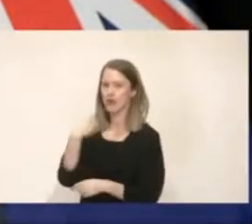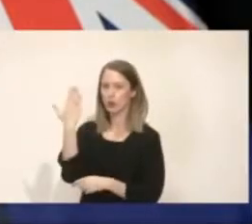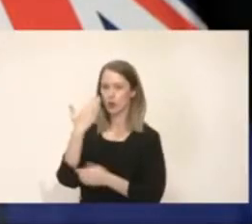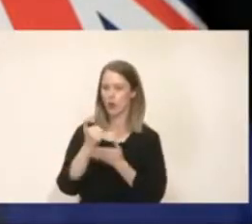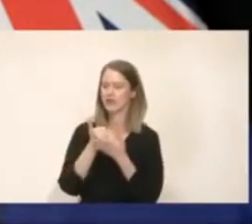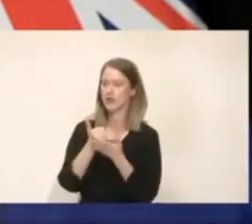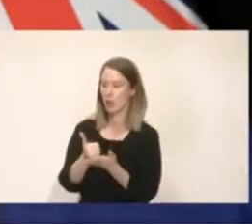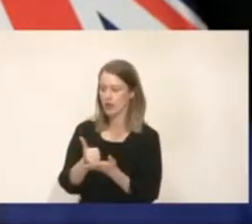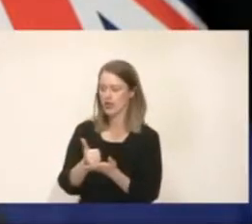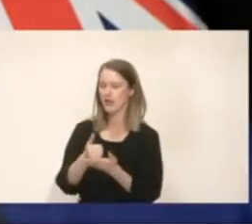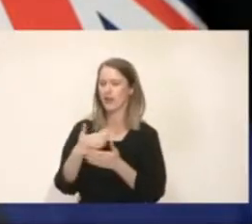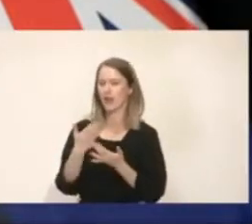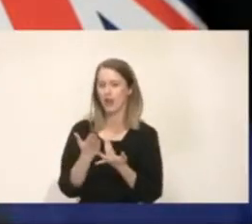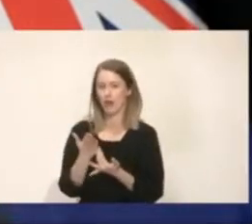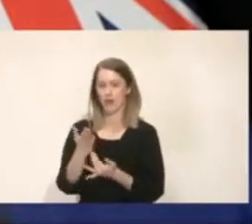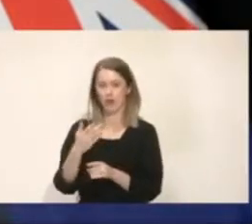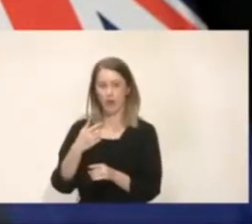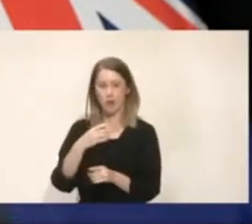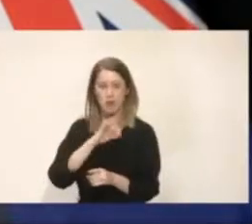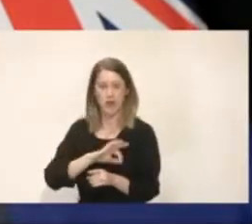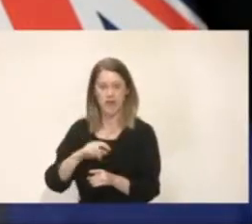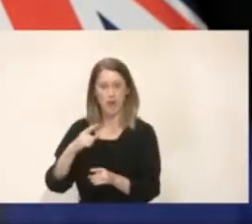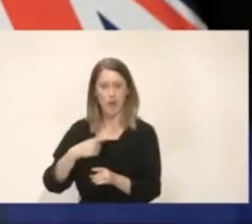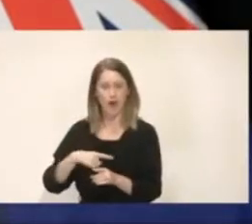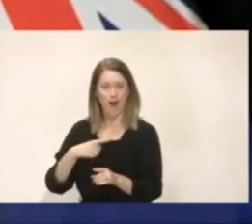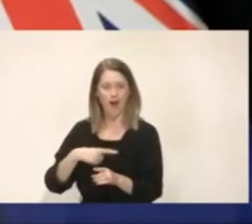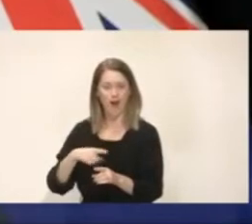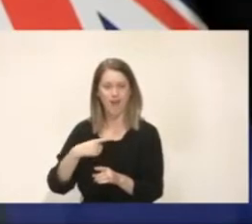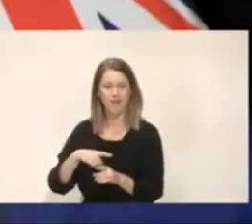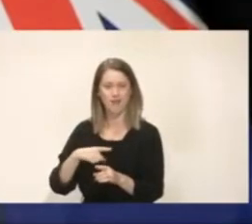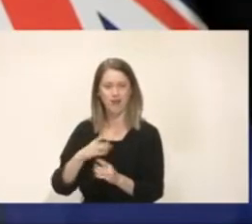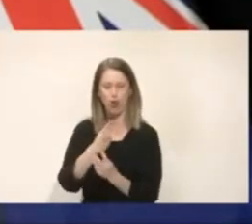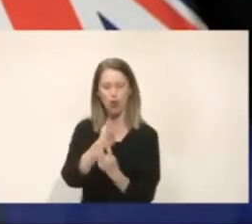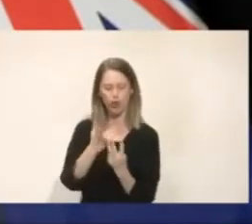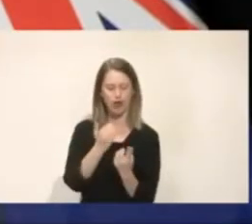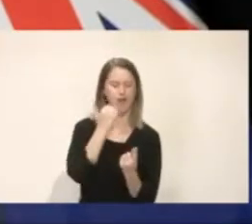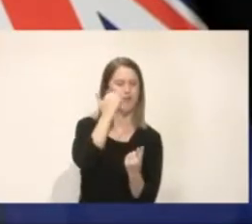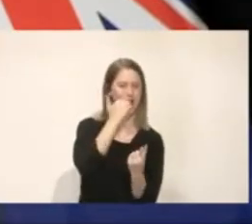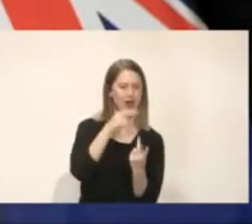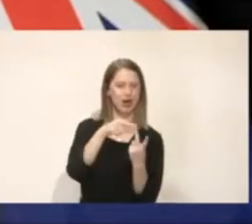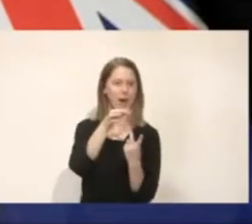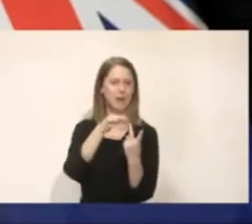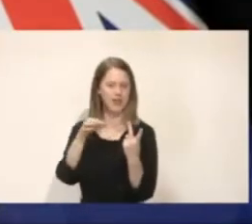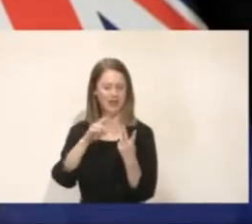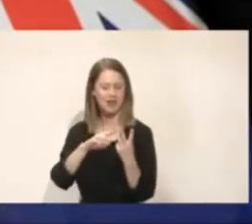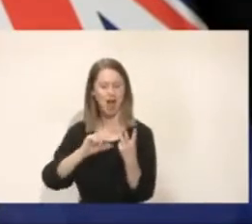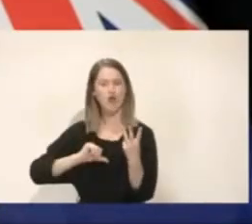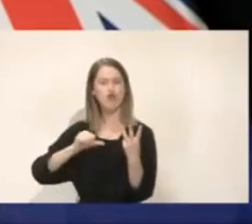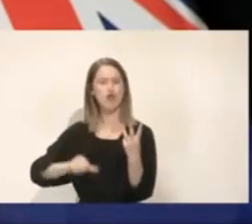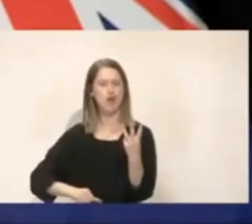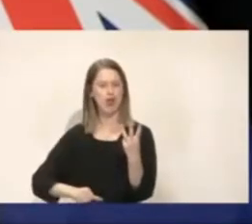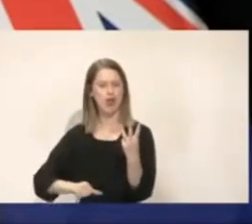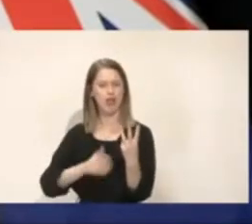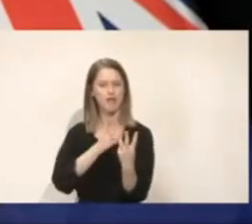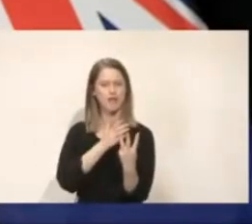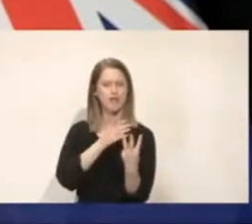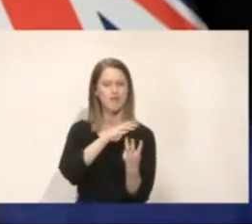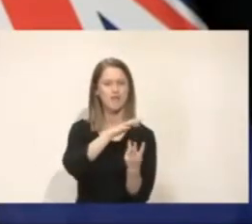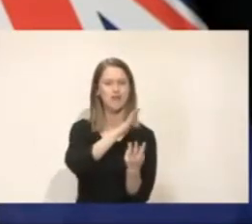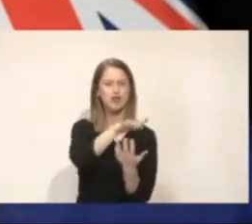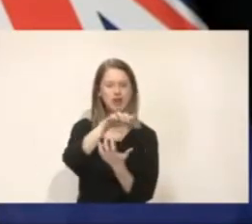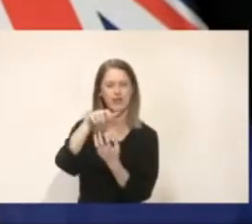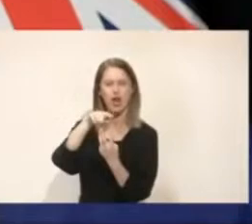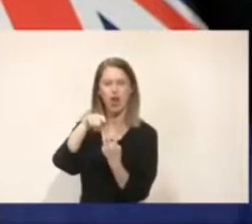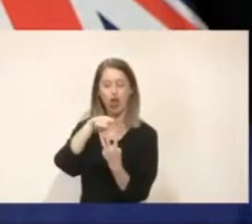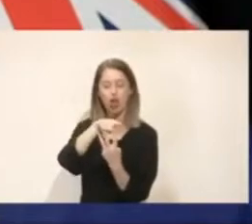supported to go through. And there's a very good reason for that, is because in all three cases, Māori, Pacific and rural streams, these are the people